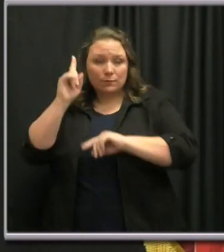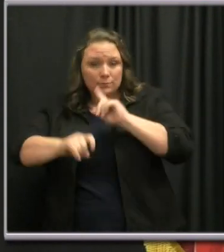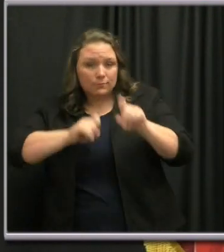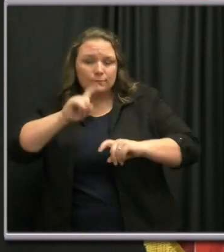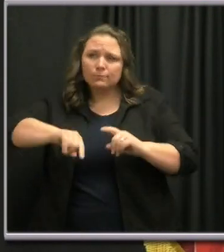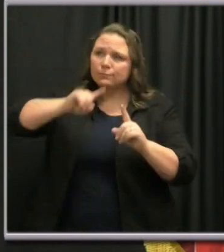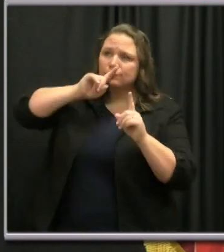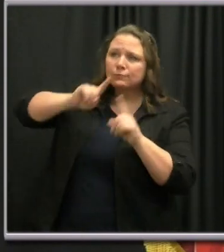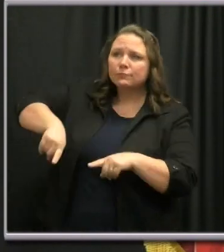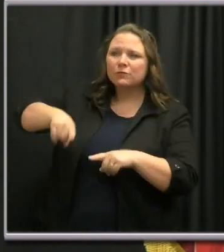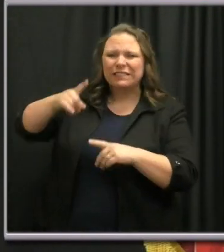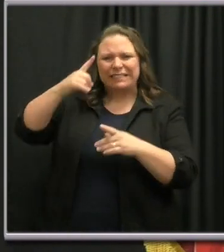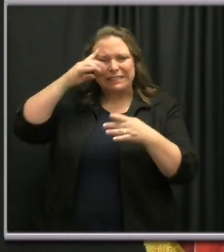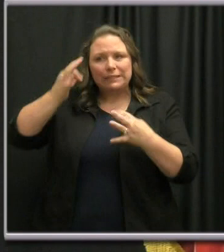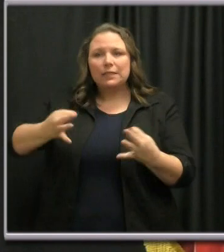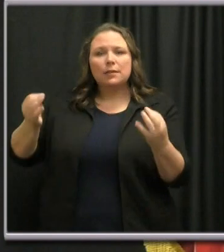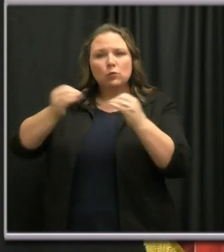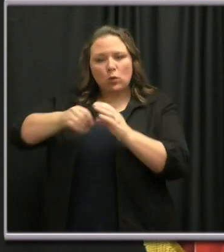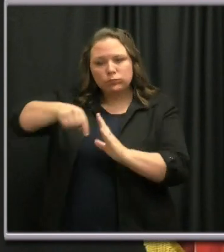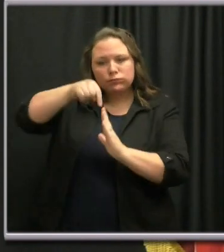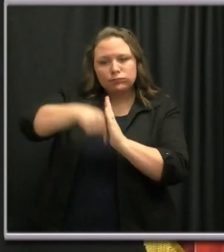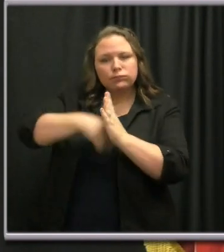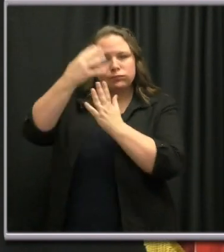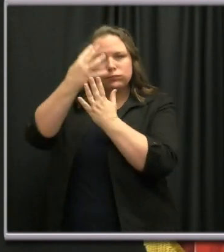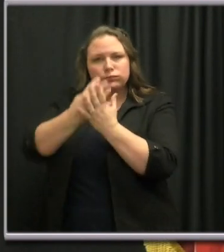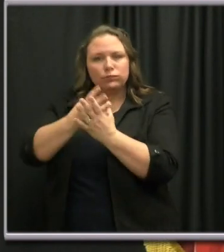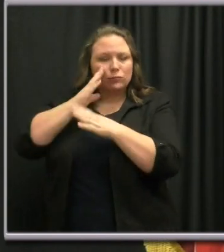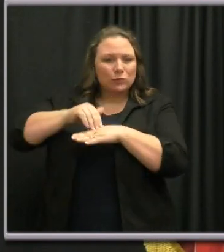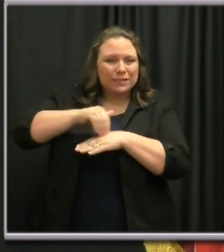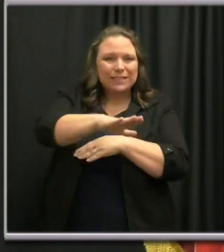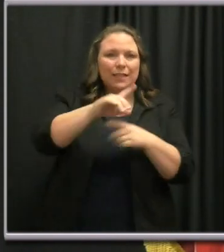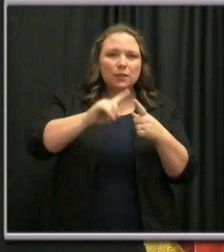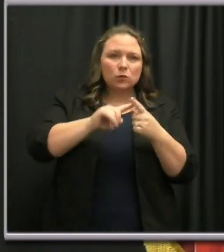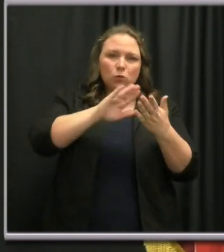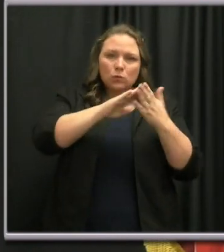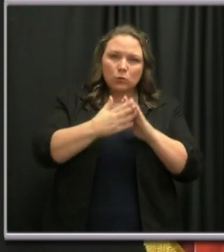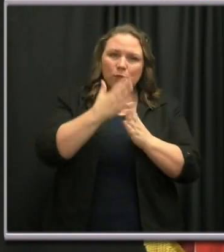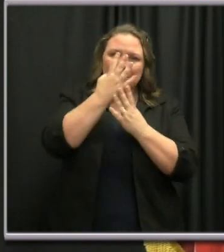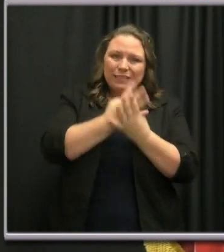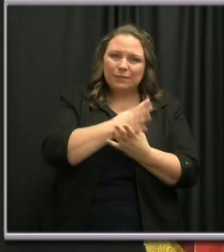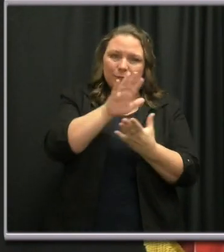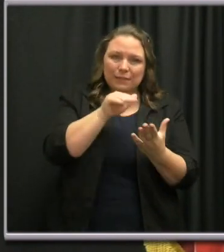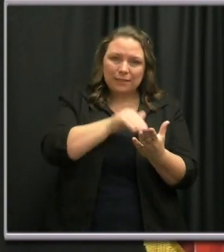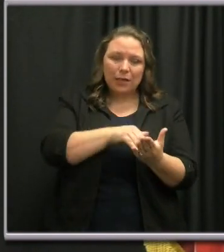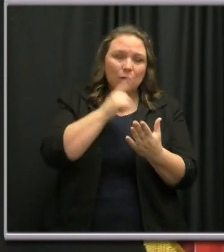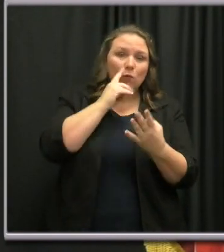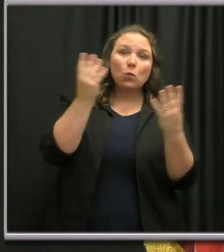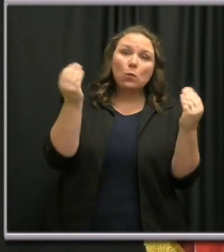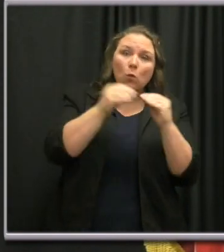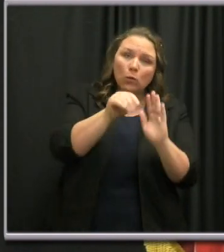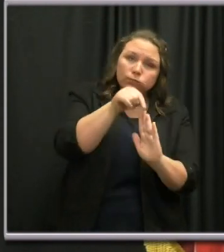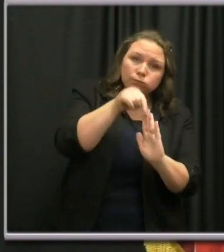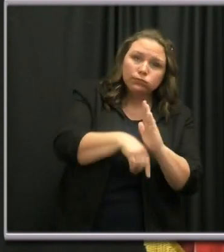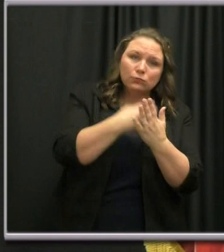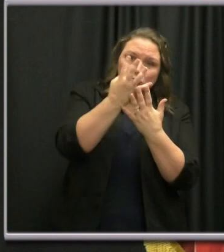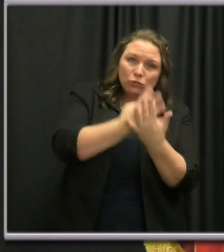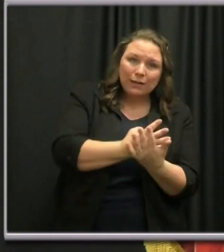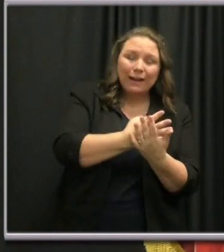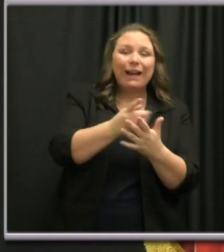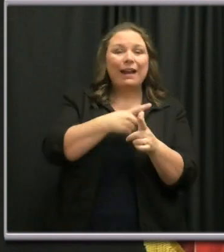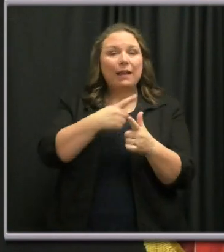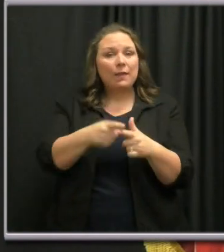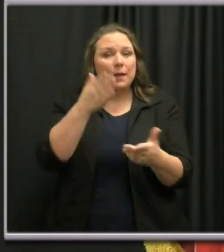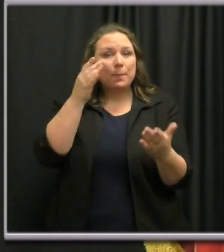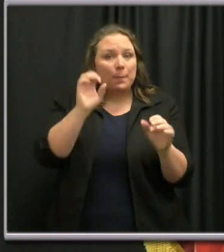necessary, you may be directed to a community assessment center to be screened and tested for COVID-19. All services